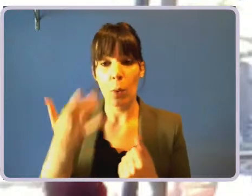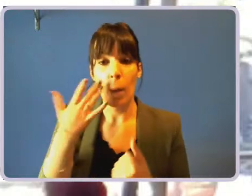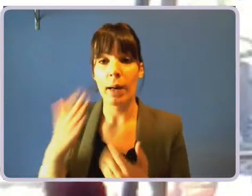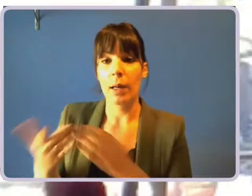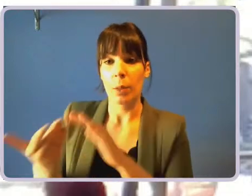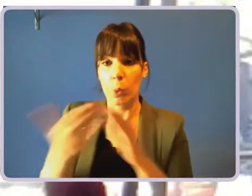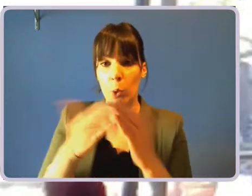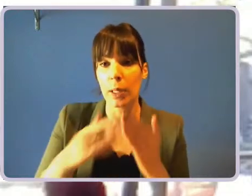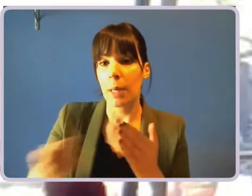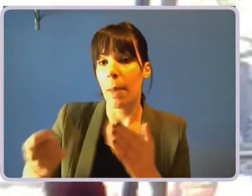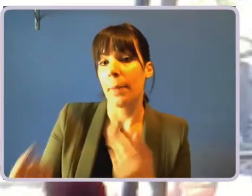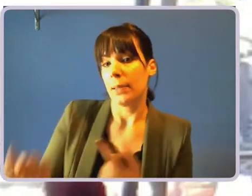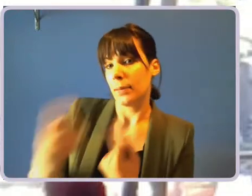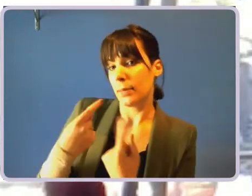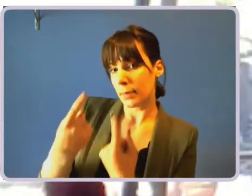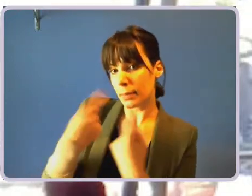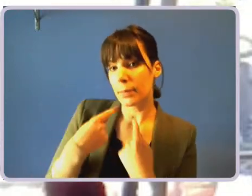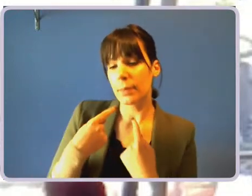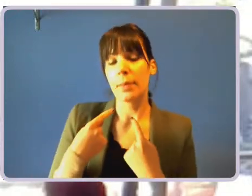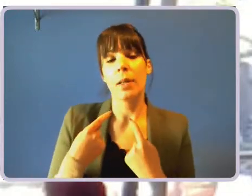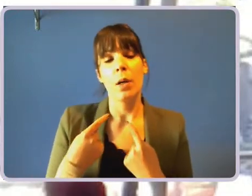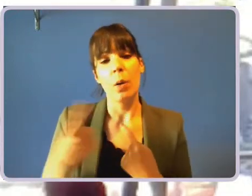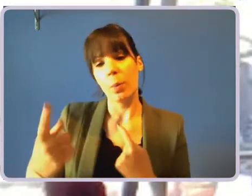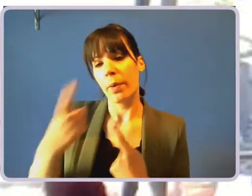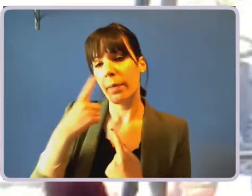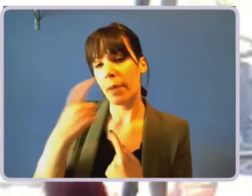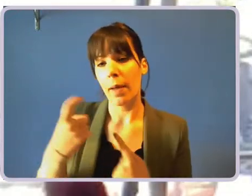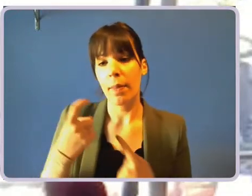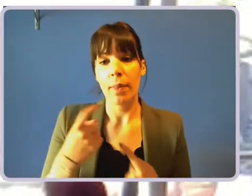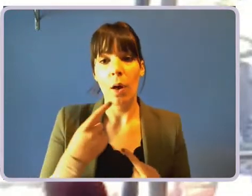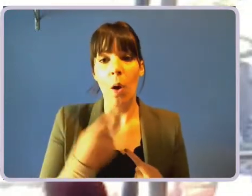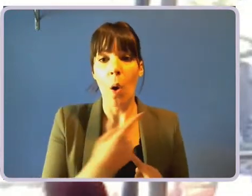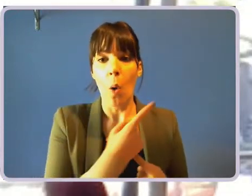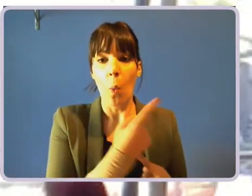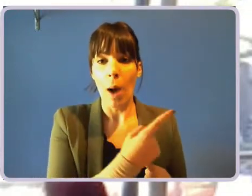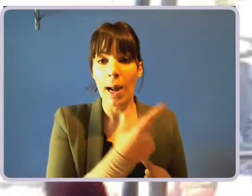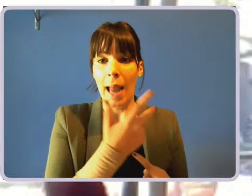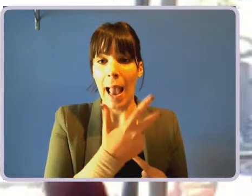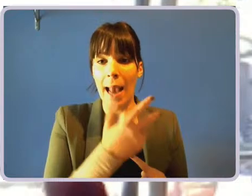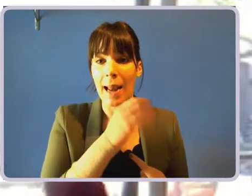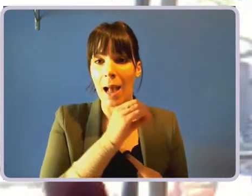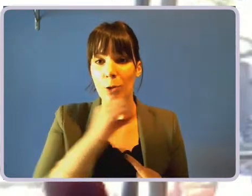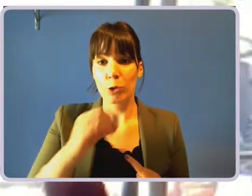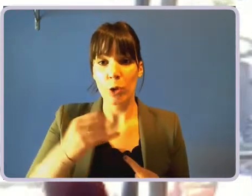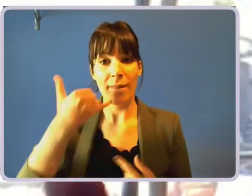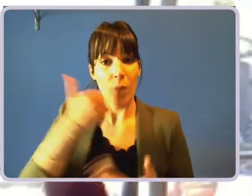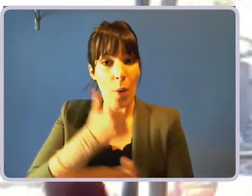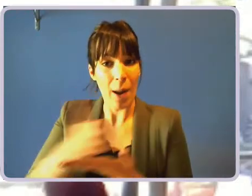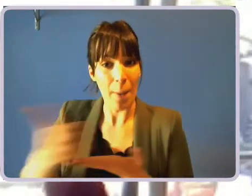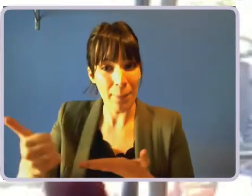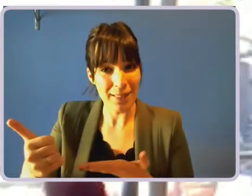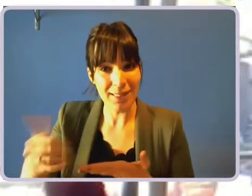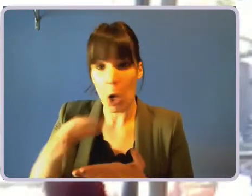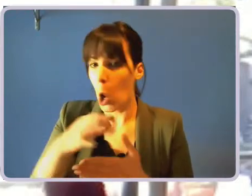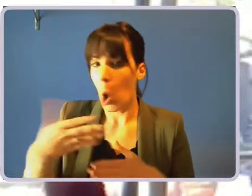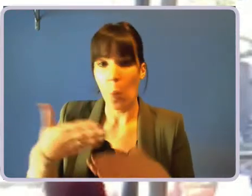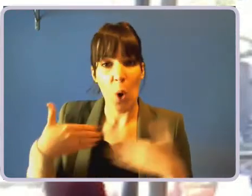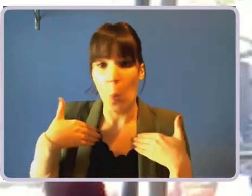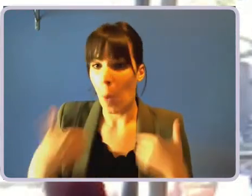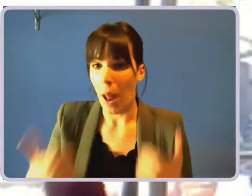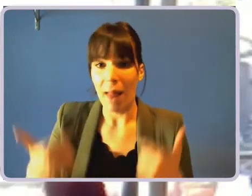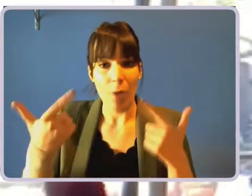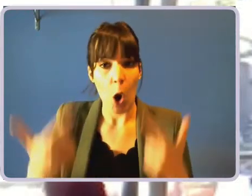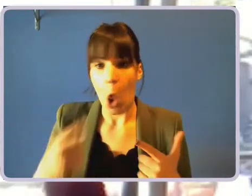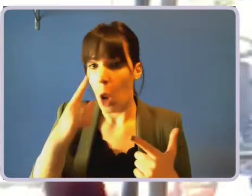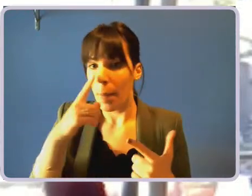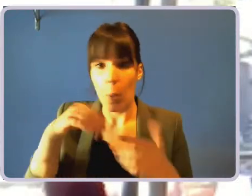with disability, was that the 1-800 numbers really didn't work for a lot of people in the community. And a